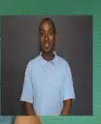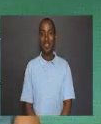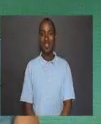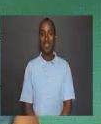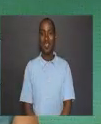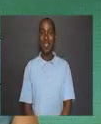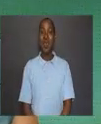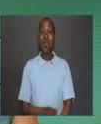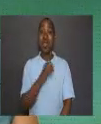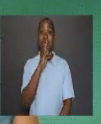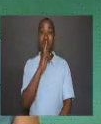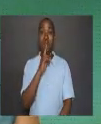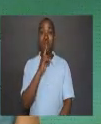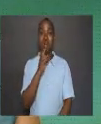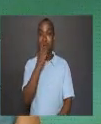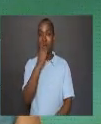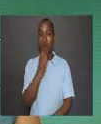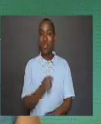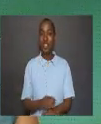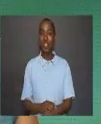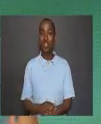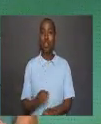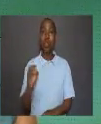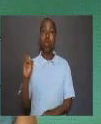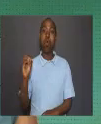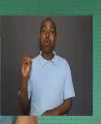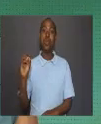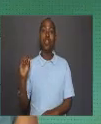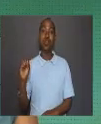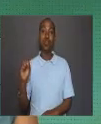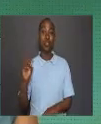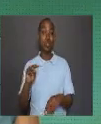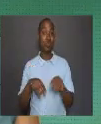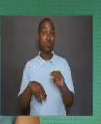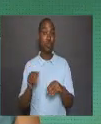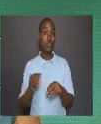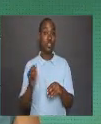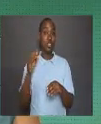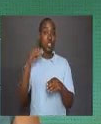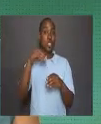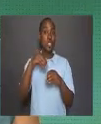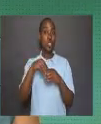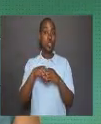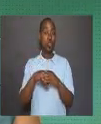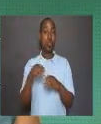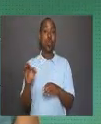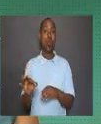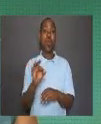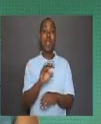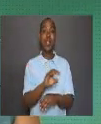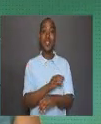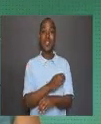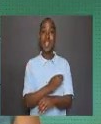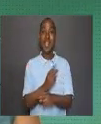In normal conditions, osmosis moves water into the plant cells